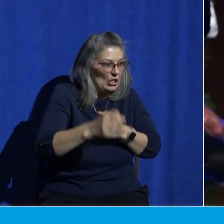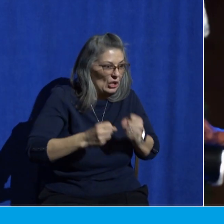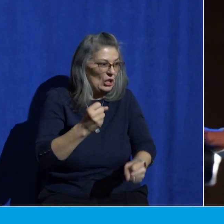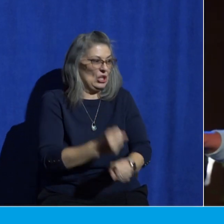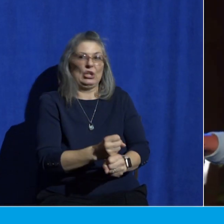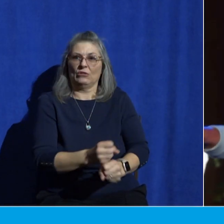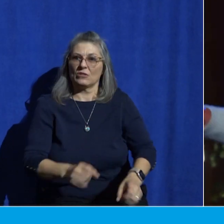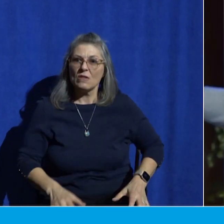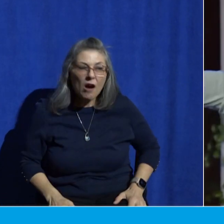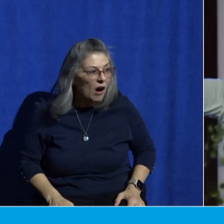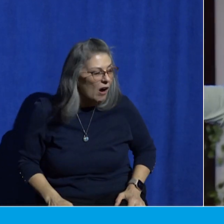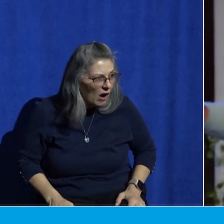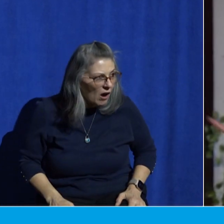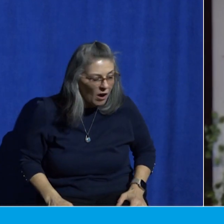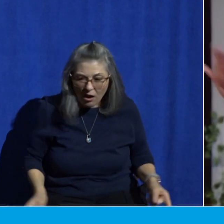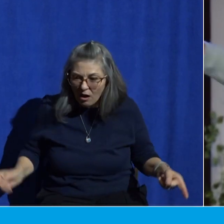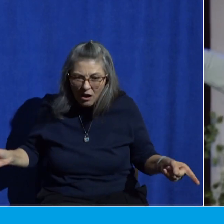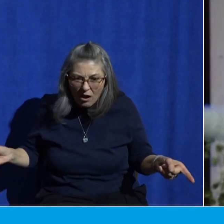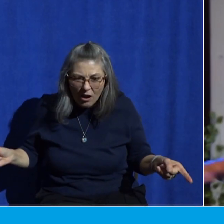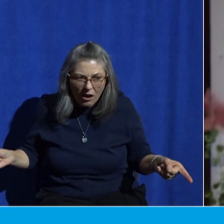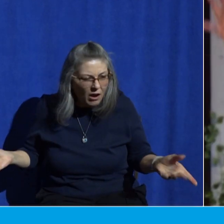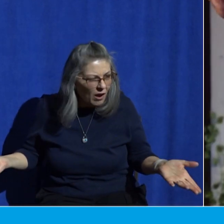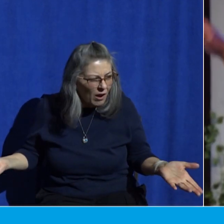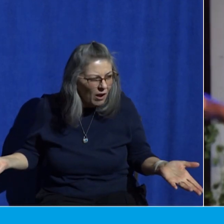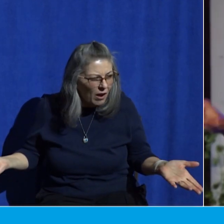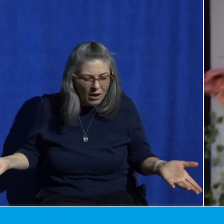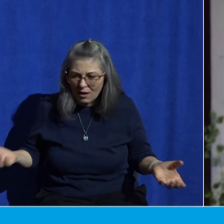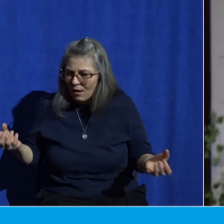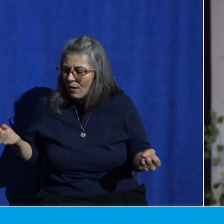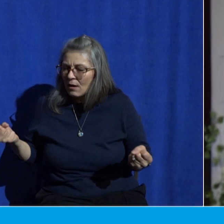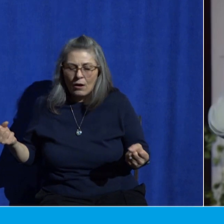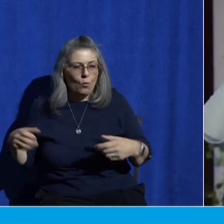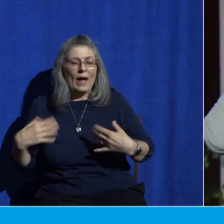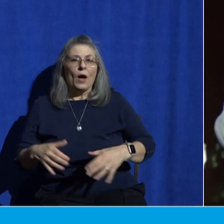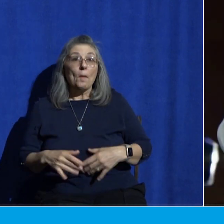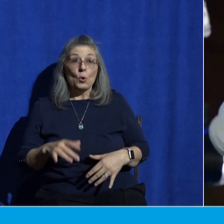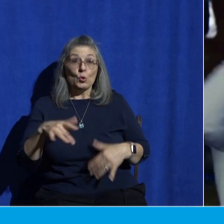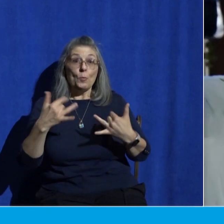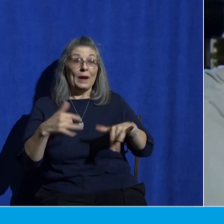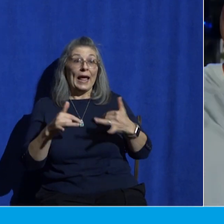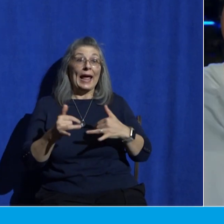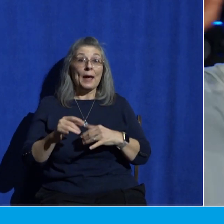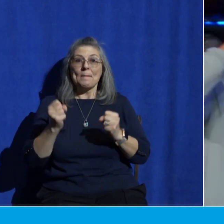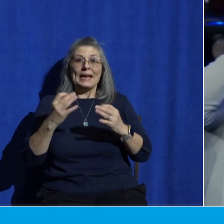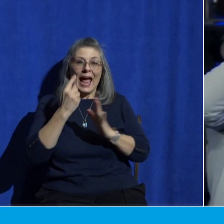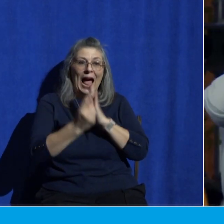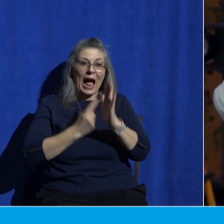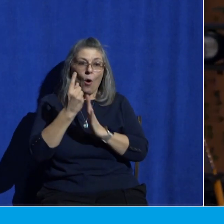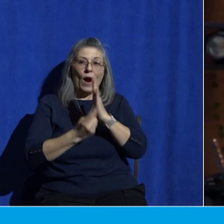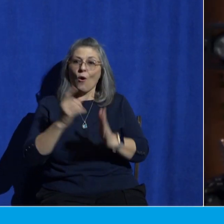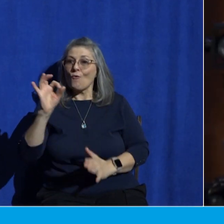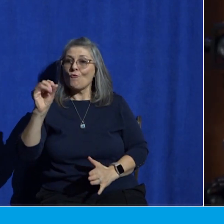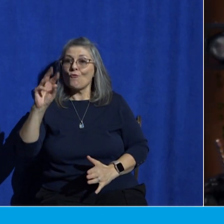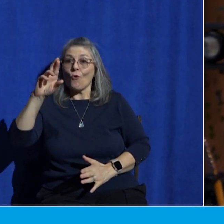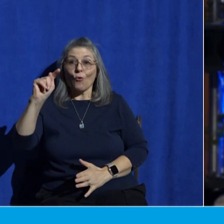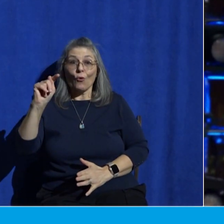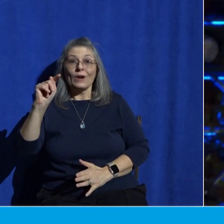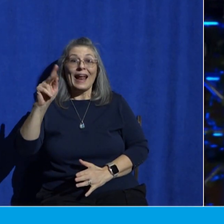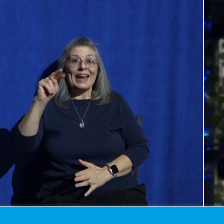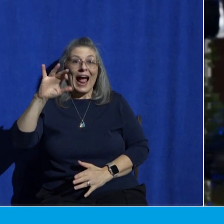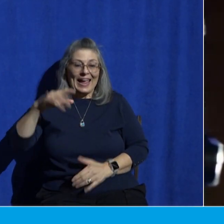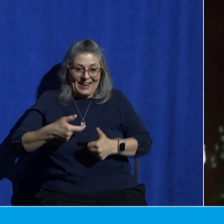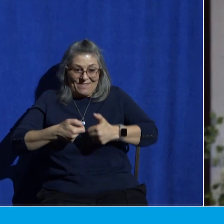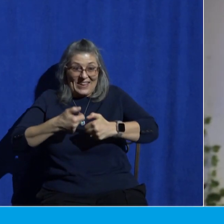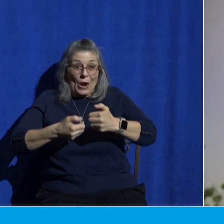Because he's your friend and he's so wise. All those hours of Fortnite just got his mind like with